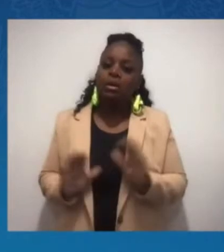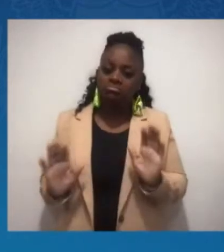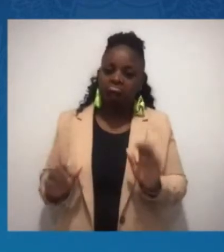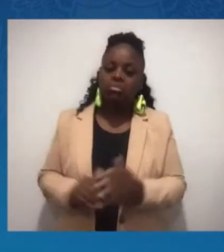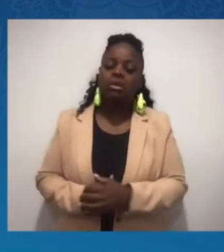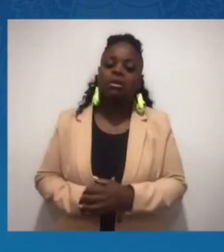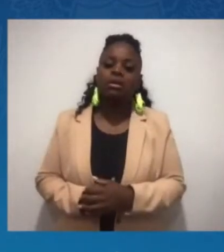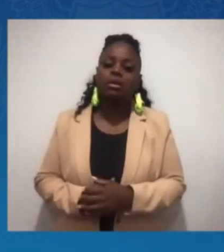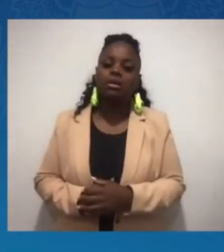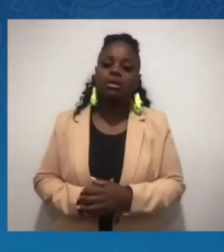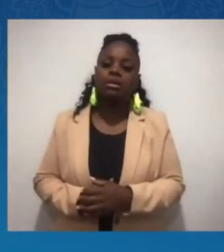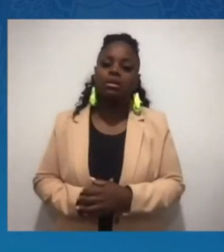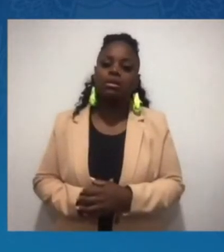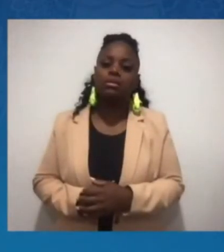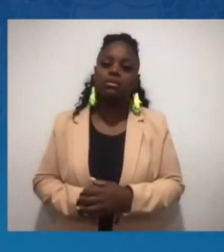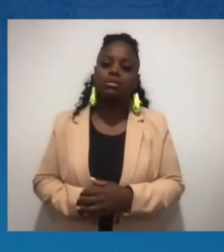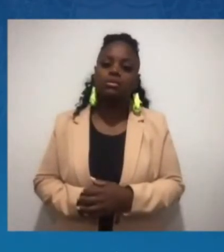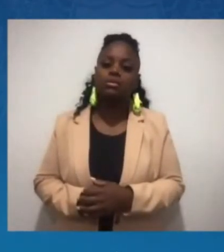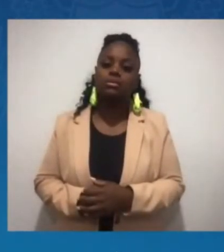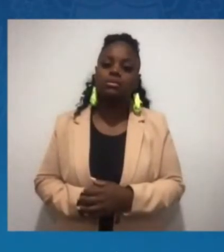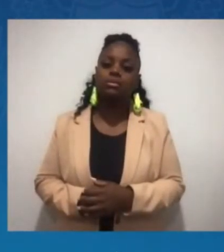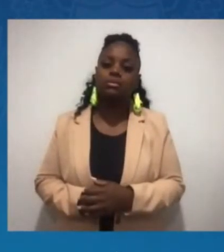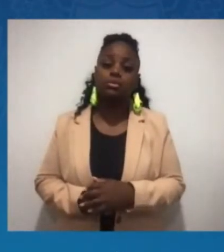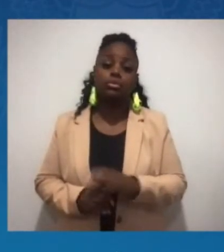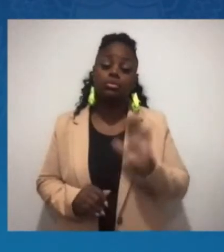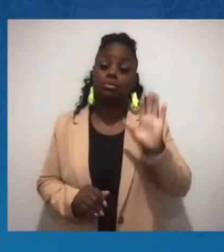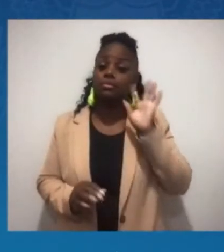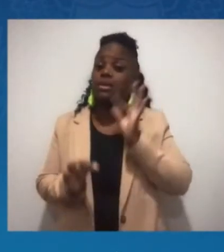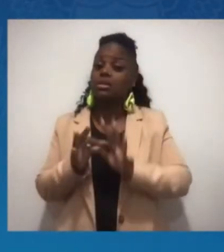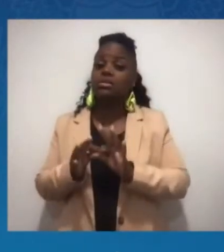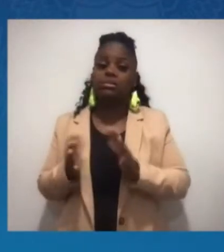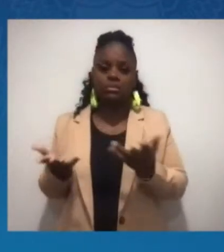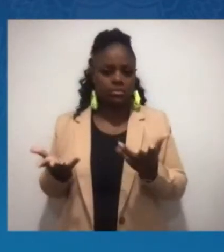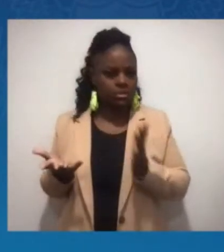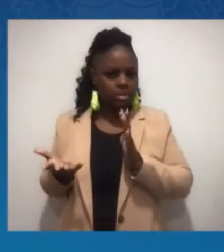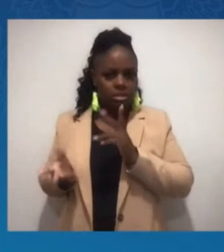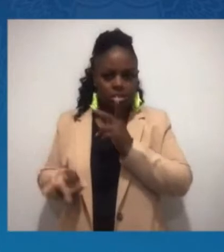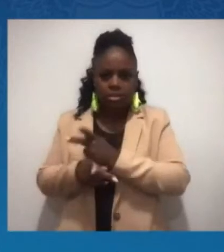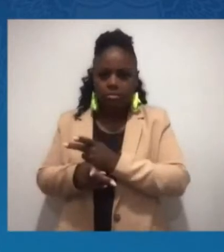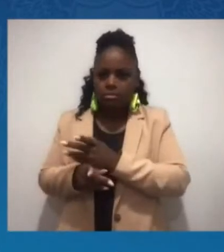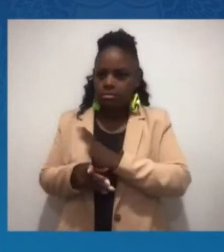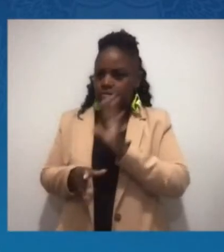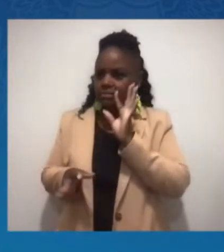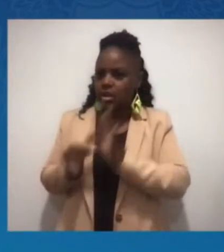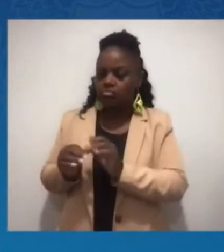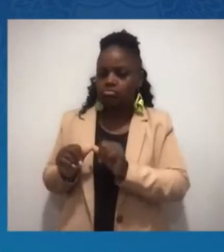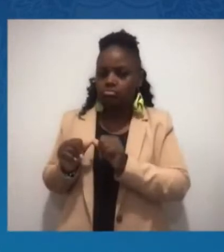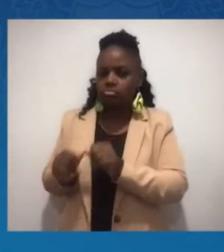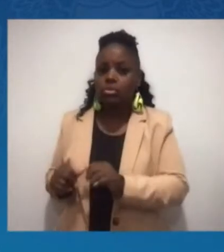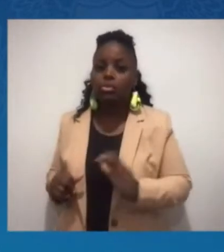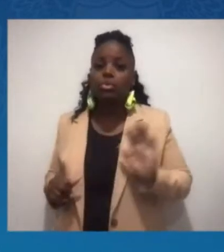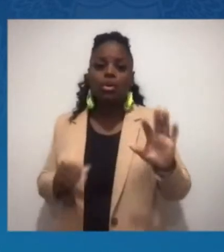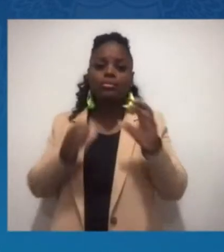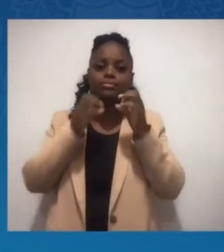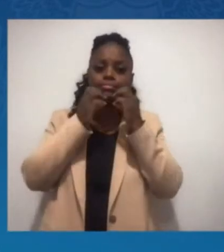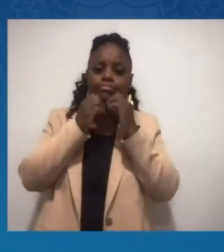to abandon their faith or their deeply held beliefs to